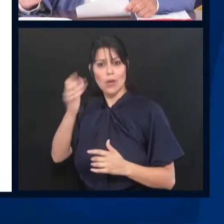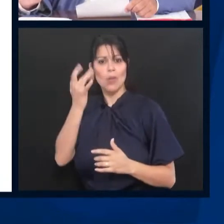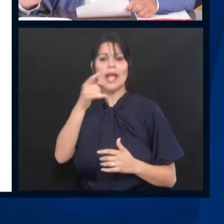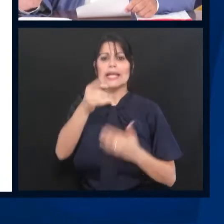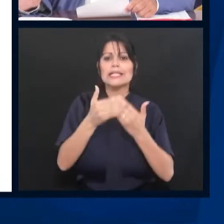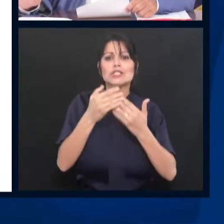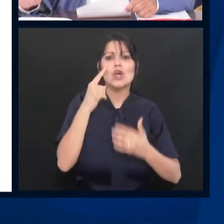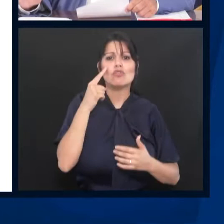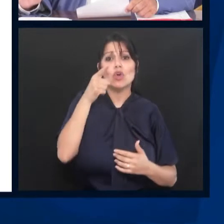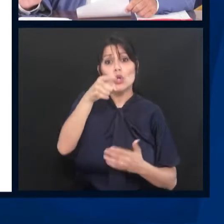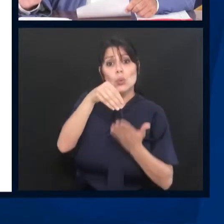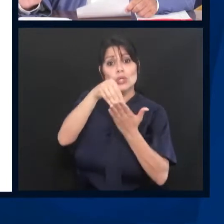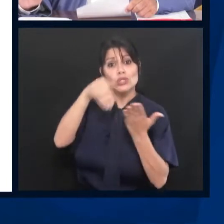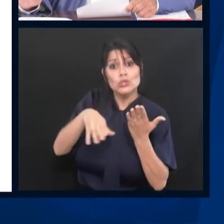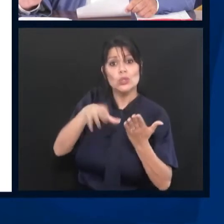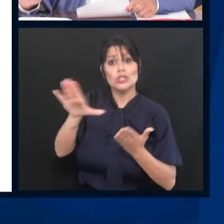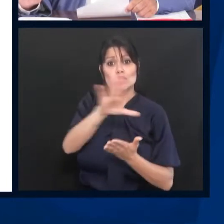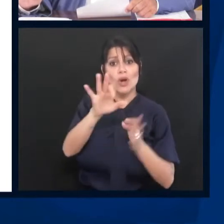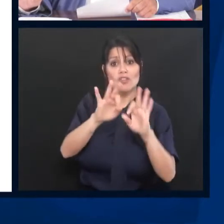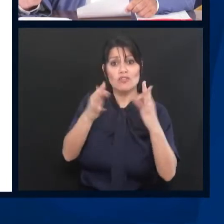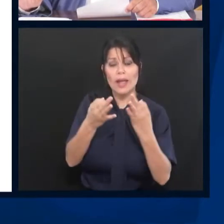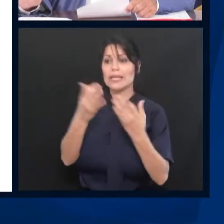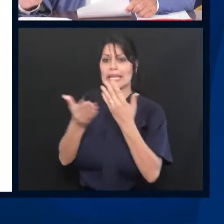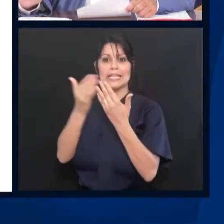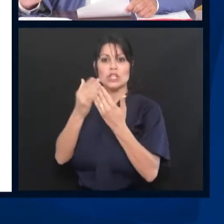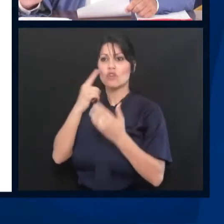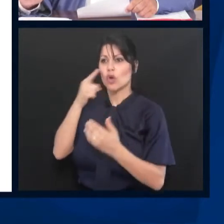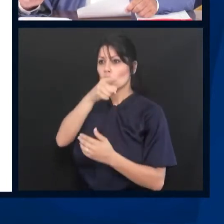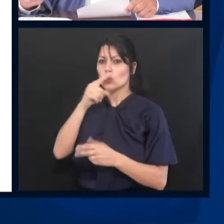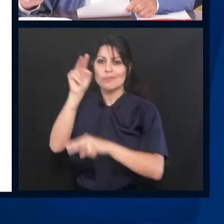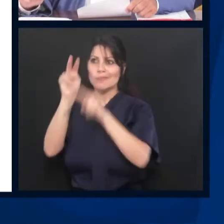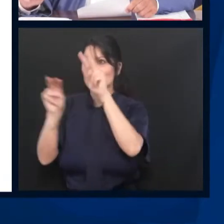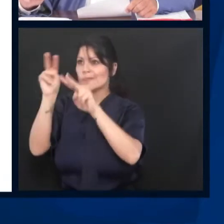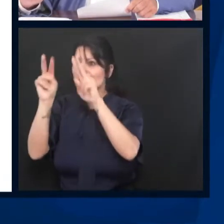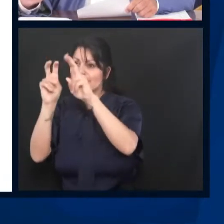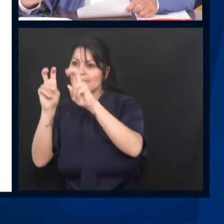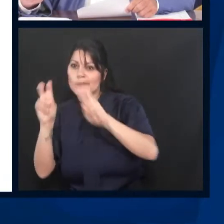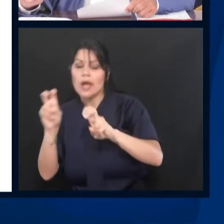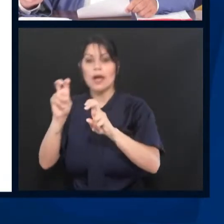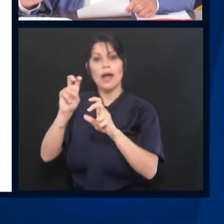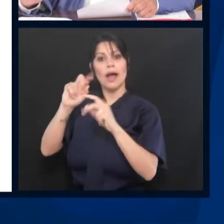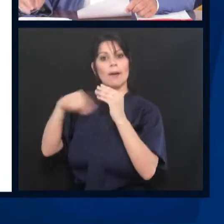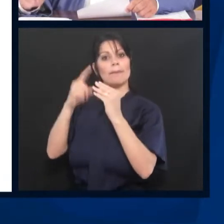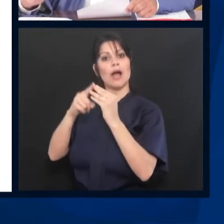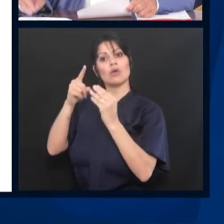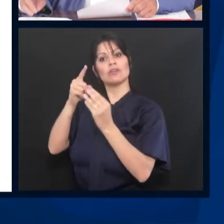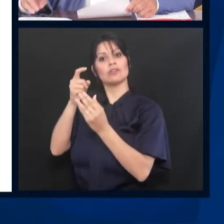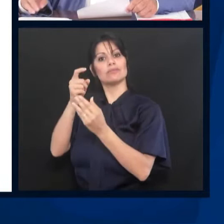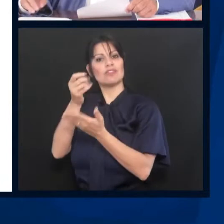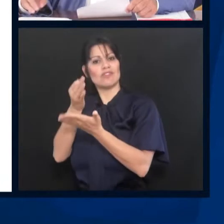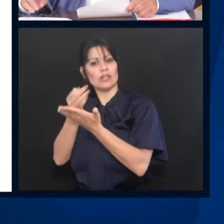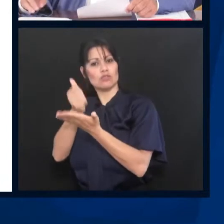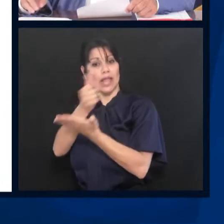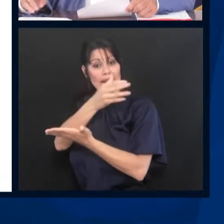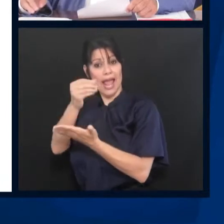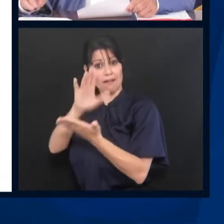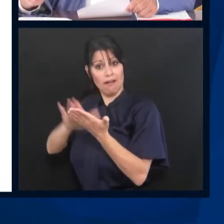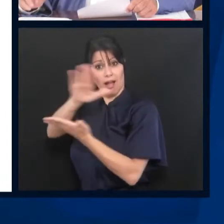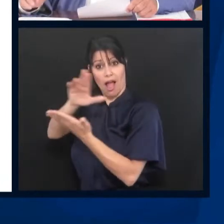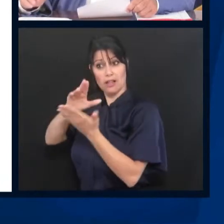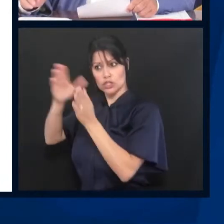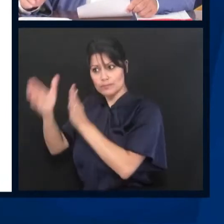to explore our state's wide range of financial aid and college planning programs.